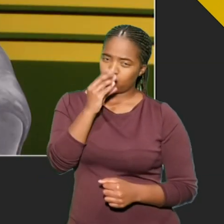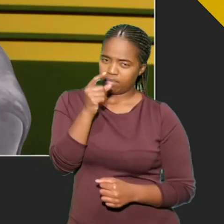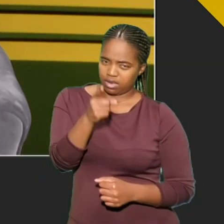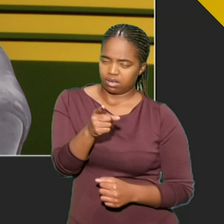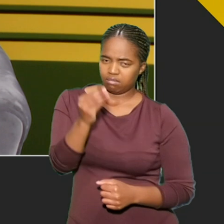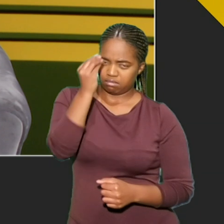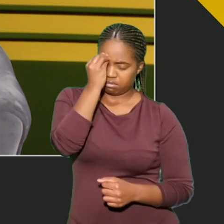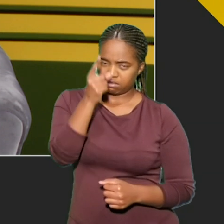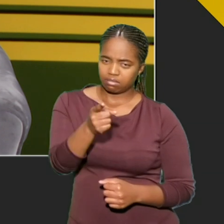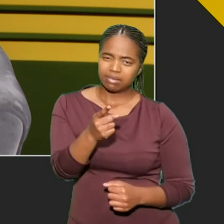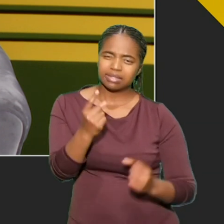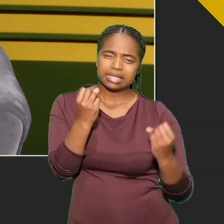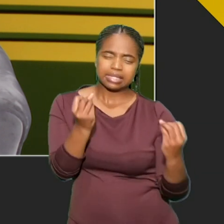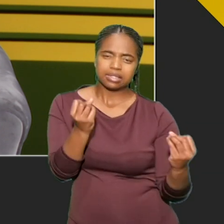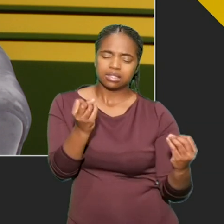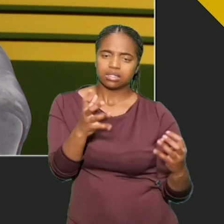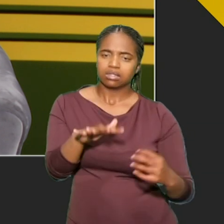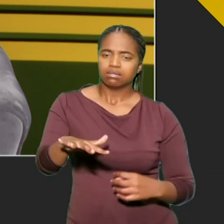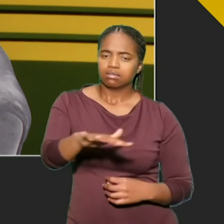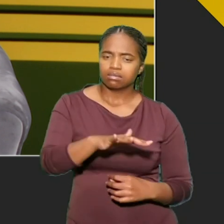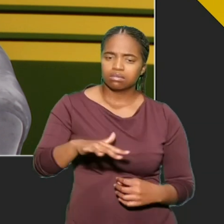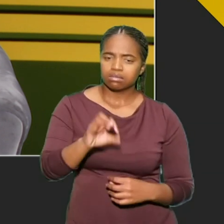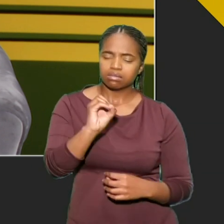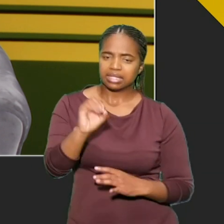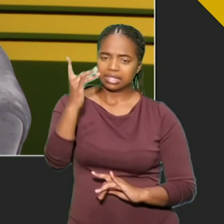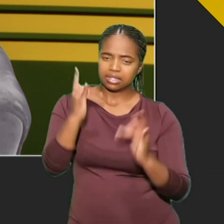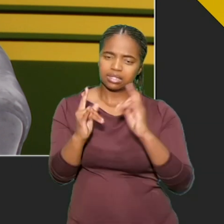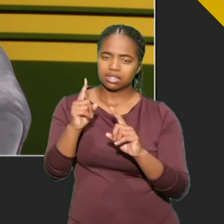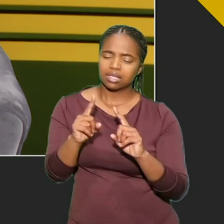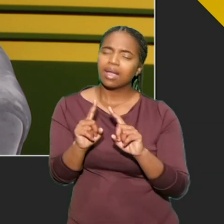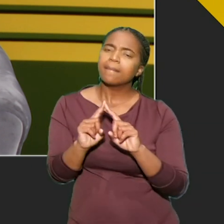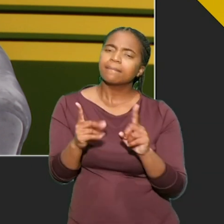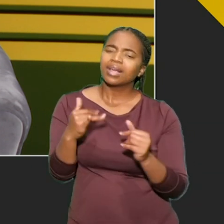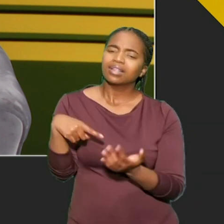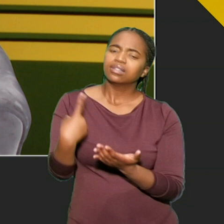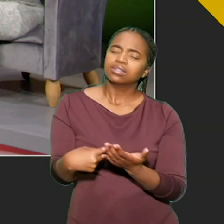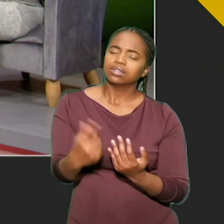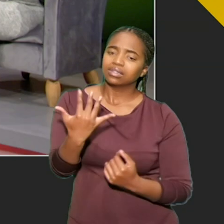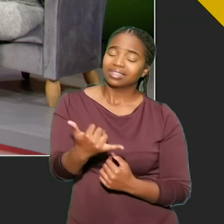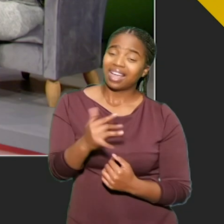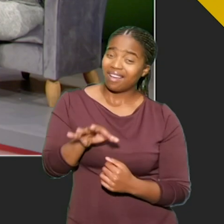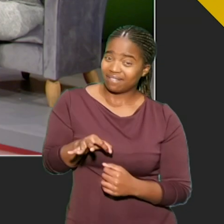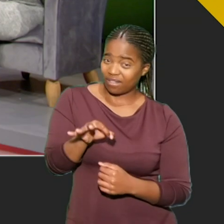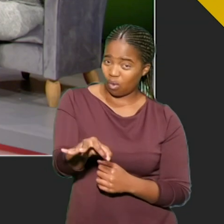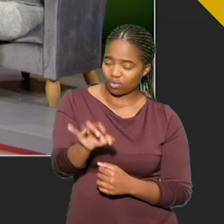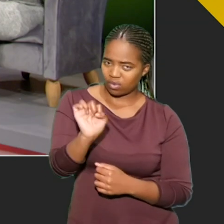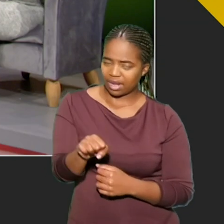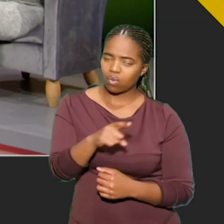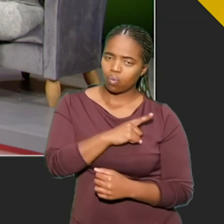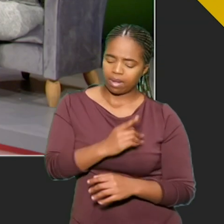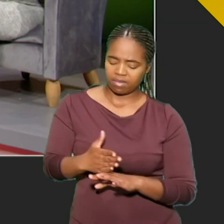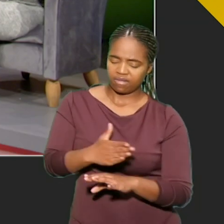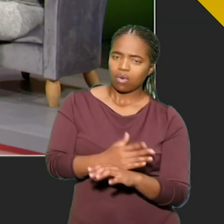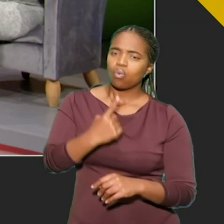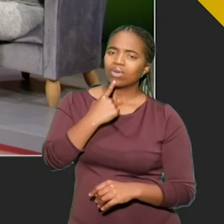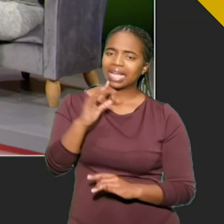Doctor, there are many in the cities. Let's talk a little bit about affordability, which you alluded to